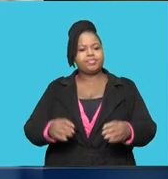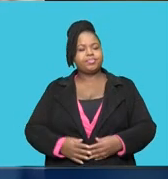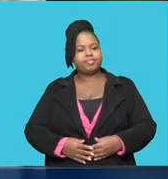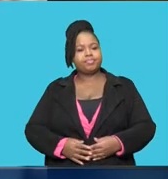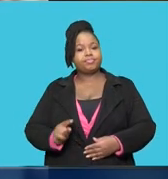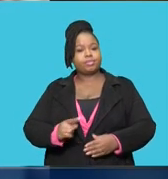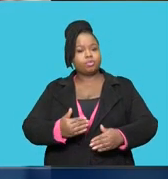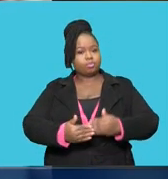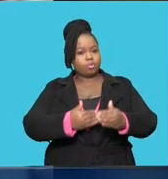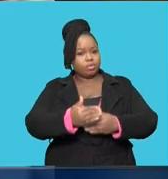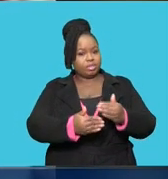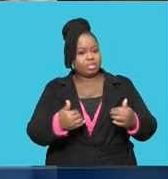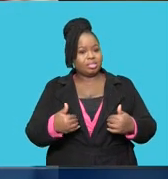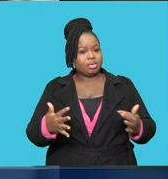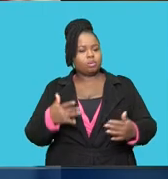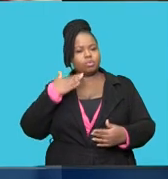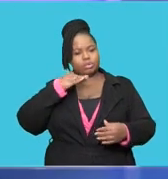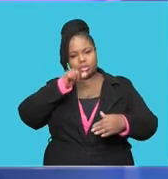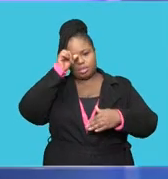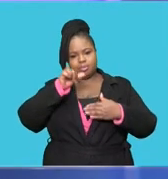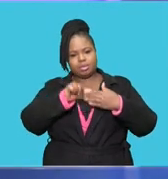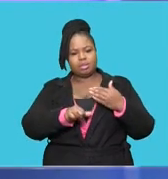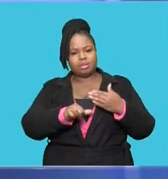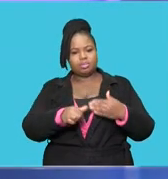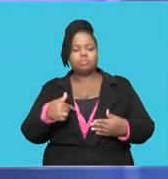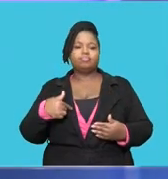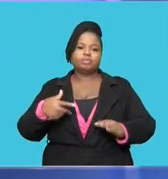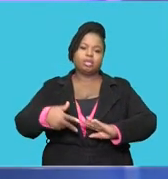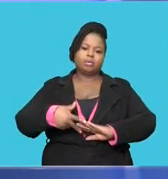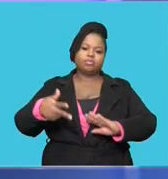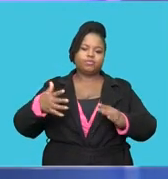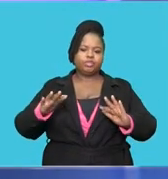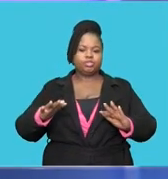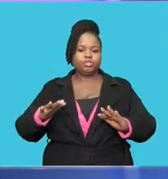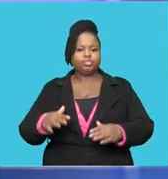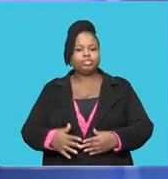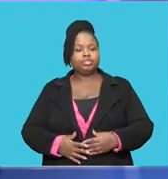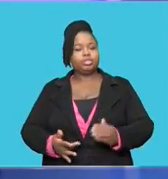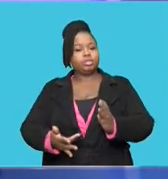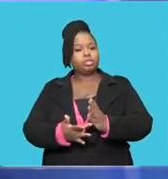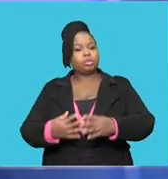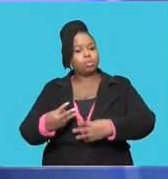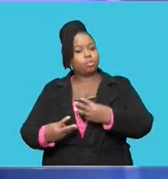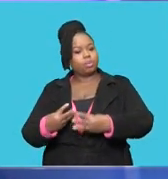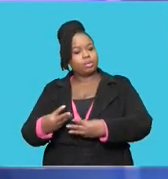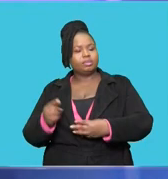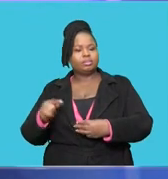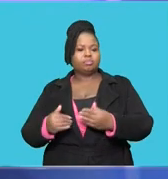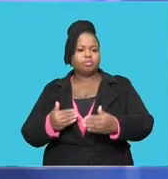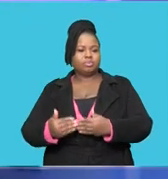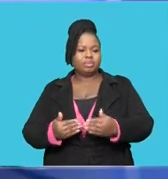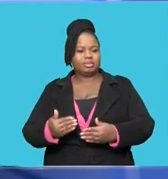process started in April. I approved the technical work on this